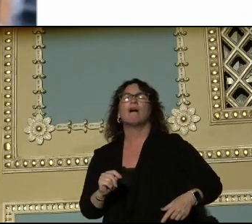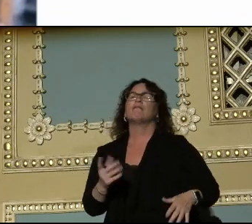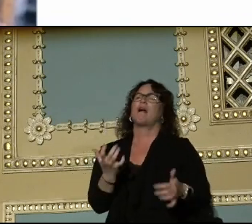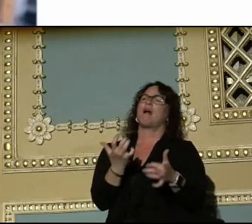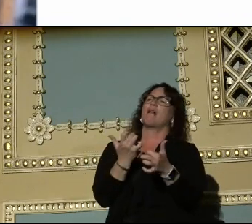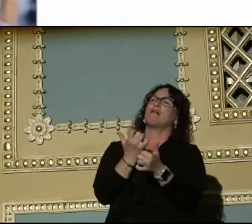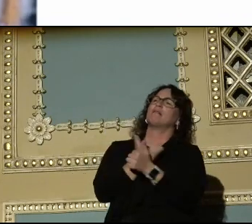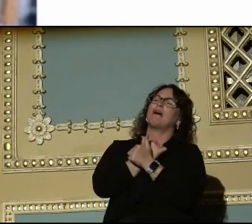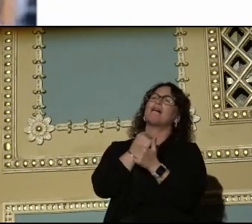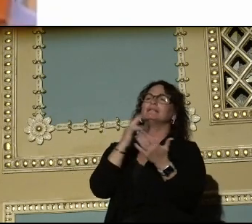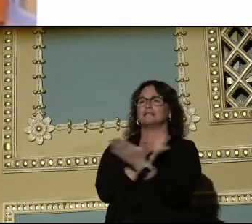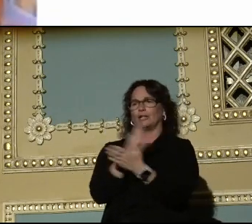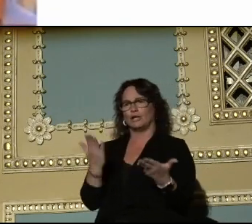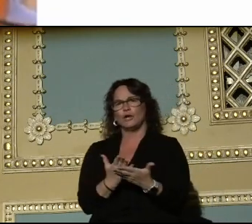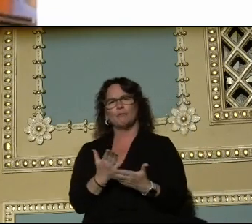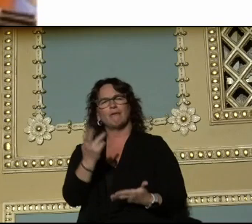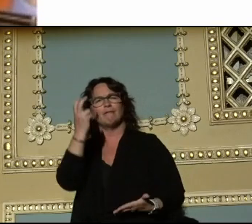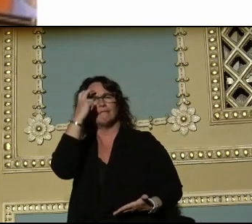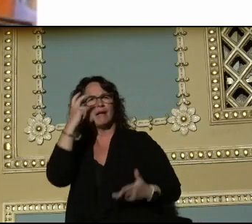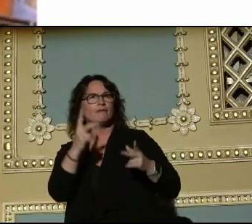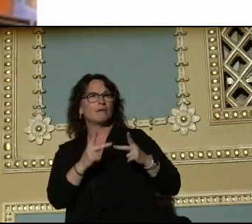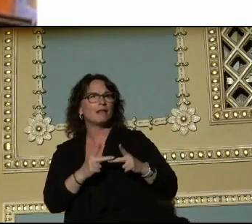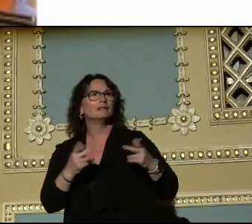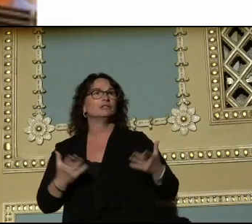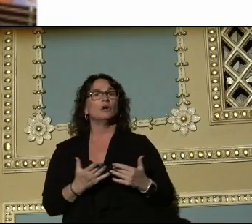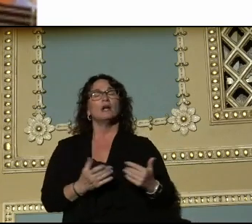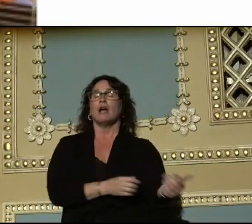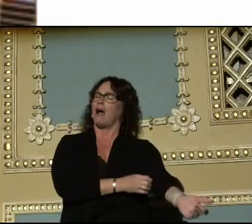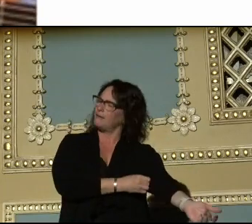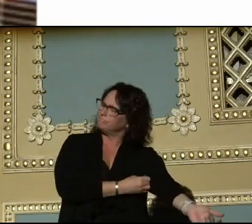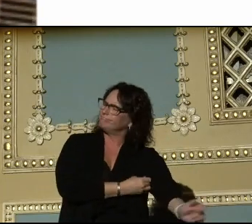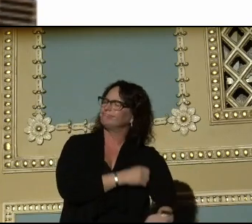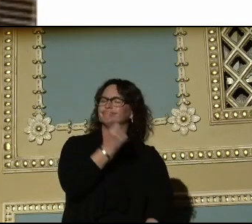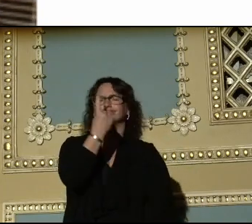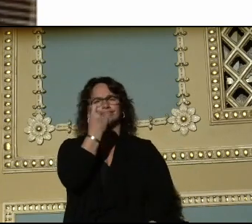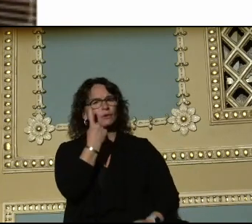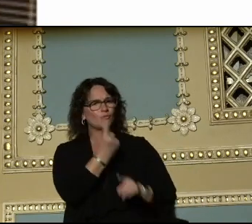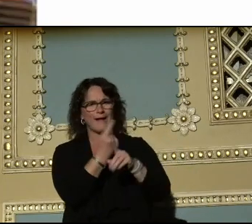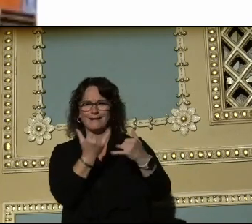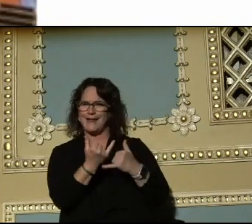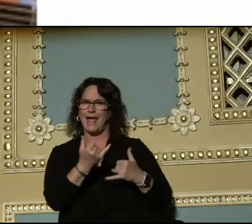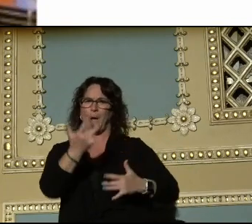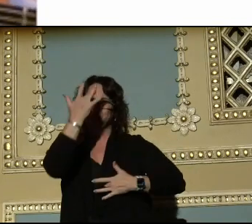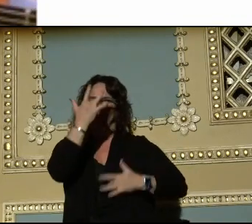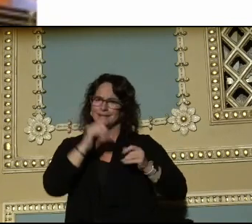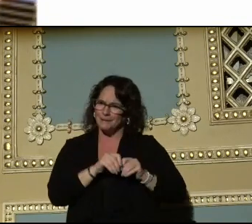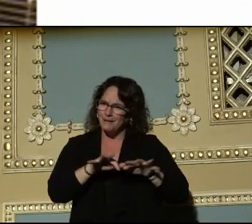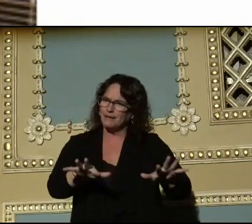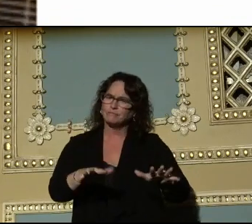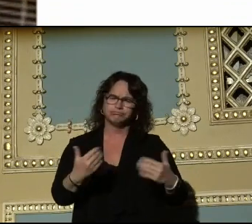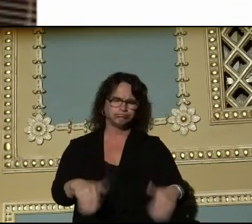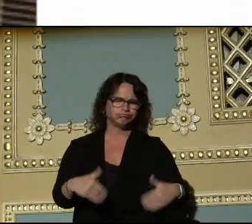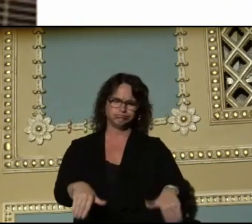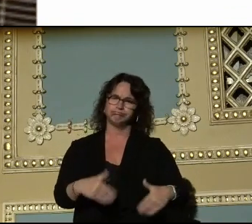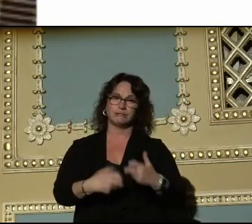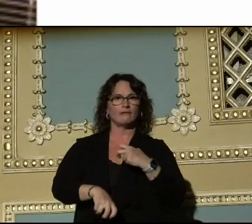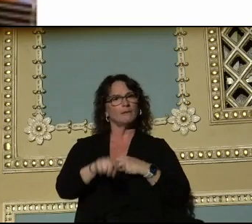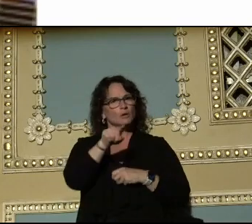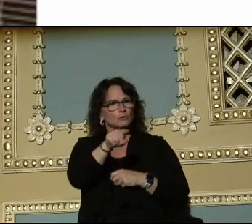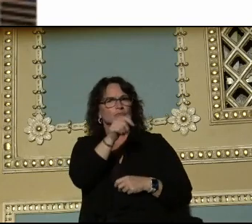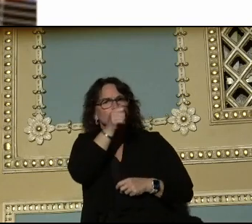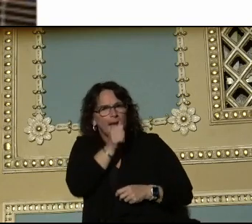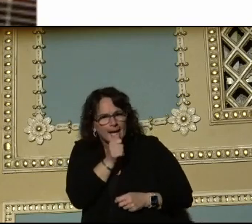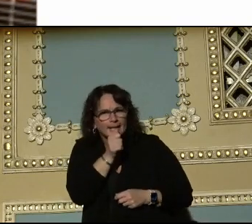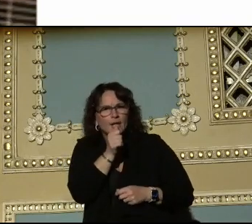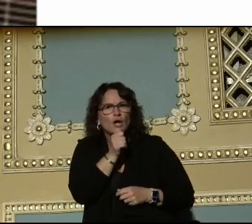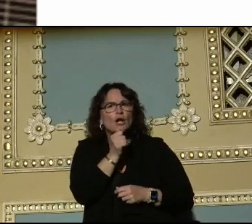my favorite places in the world. And I know times are hard right now, this pandemic and all that stuff, but you folks hang in there. The arts, you